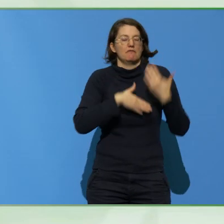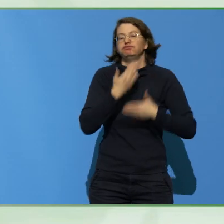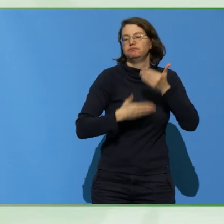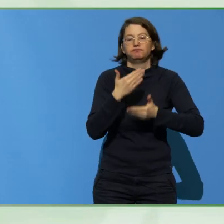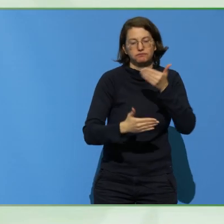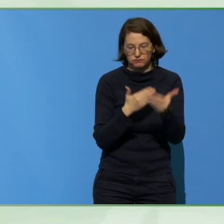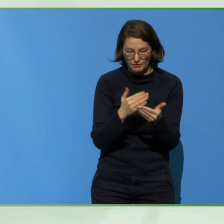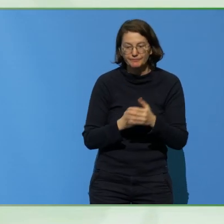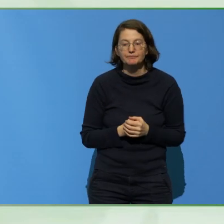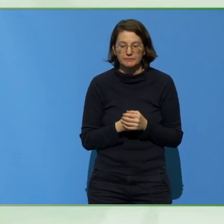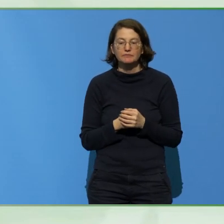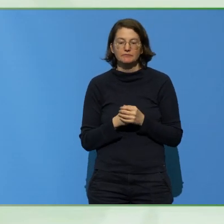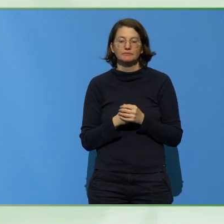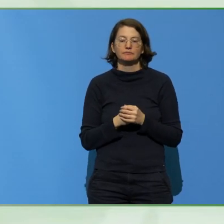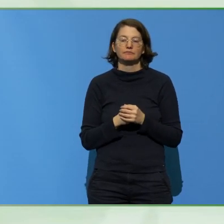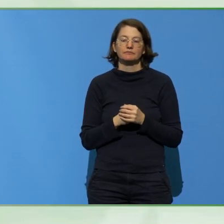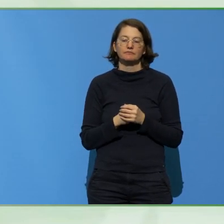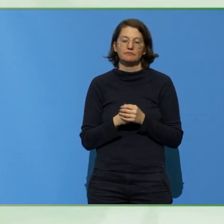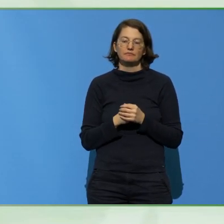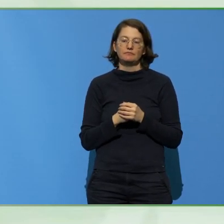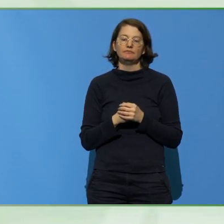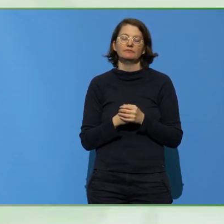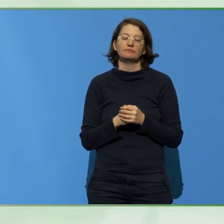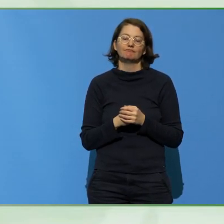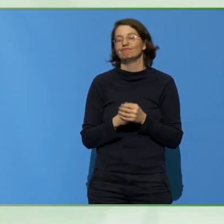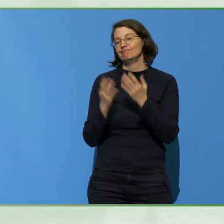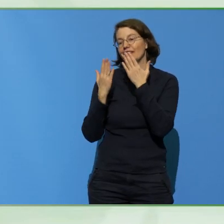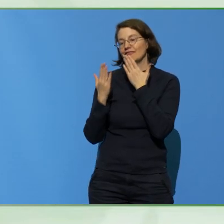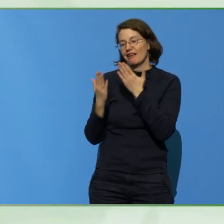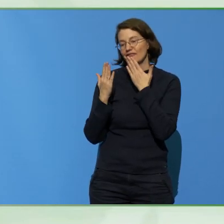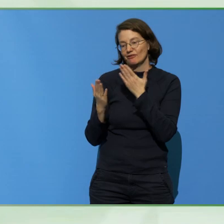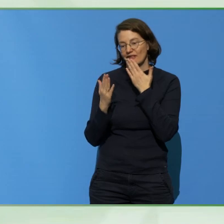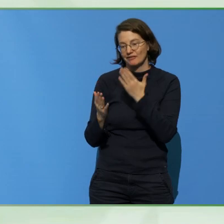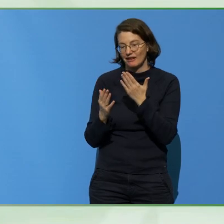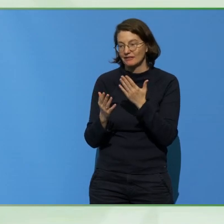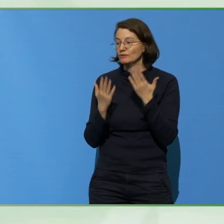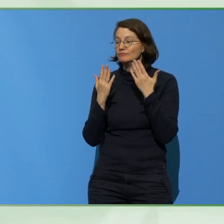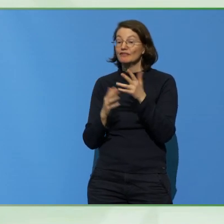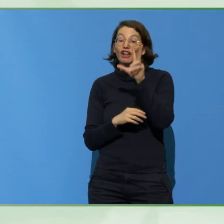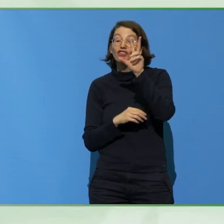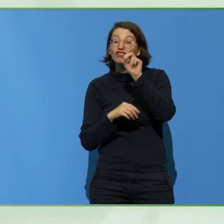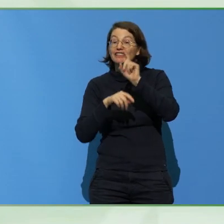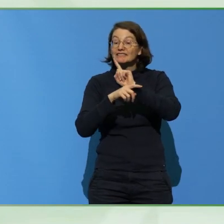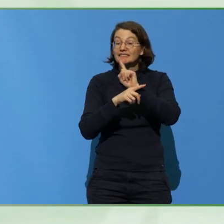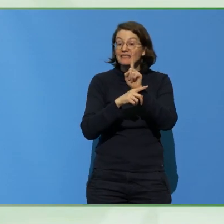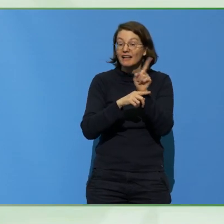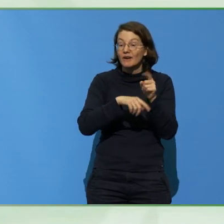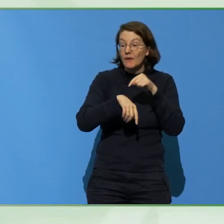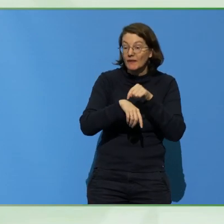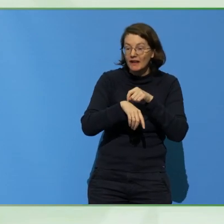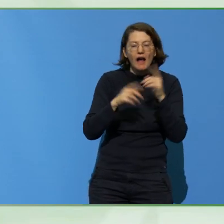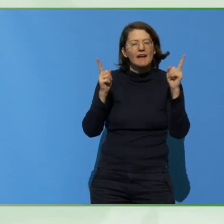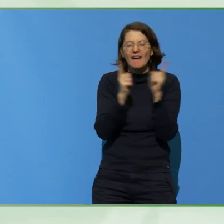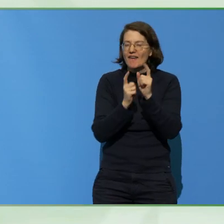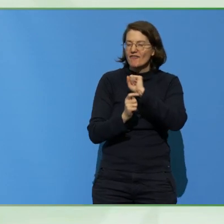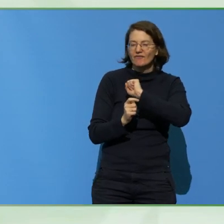Thank you so much. And with 30 seconds to go, just a quick rundown on who you should connect with. Varun Chandak,